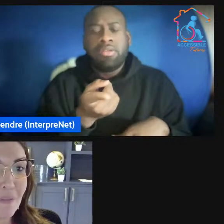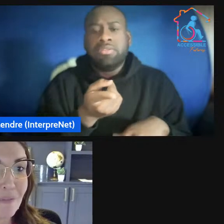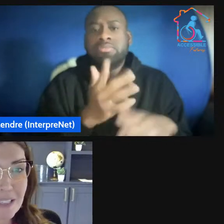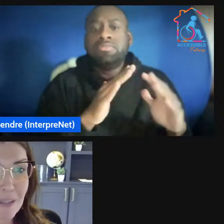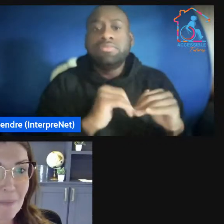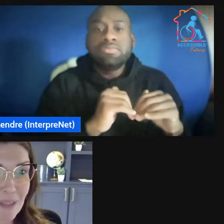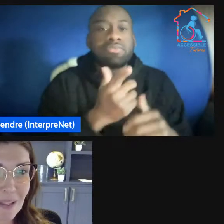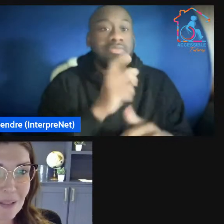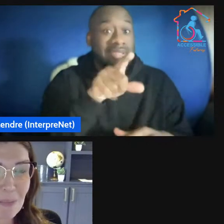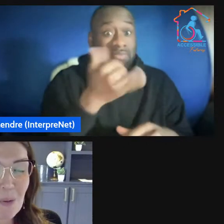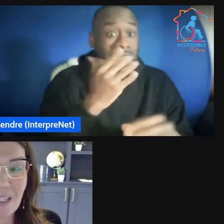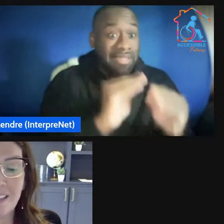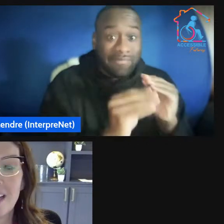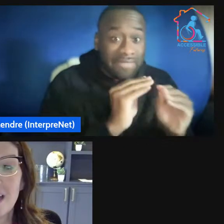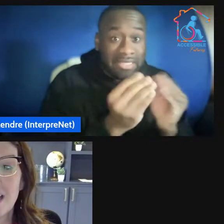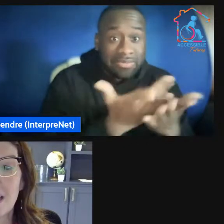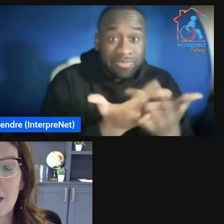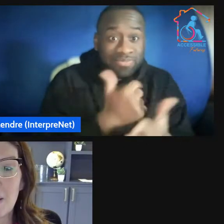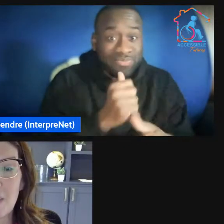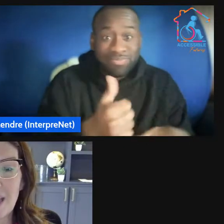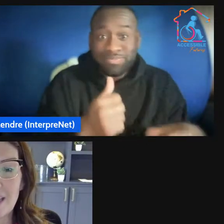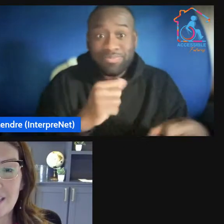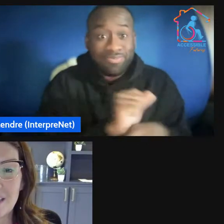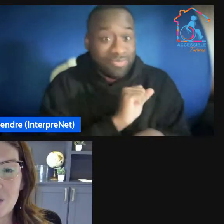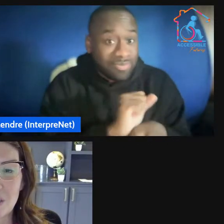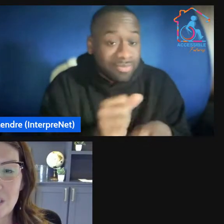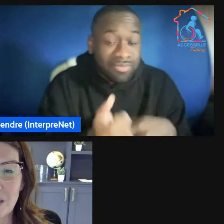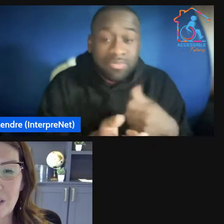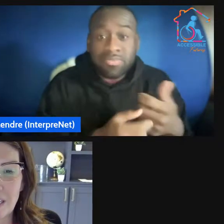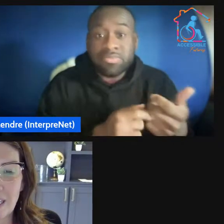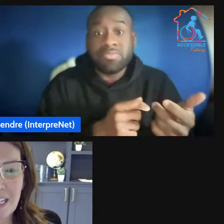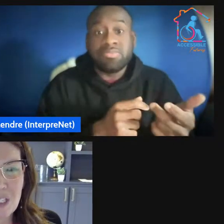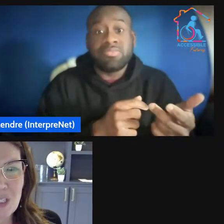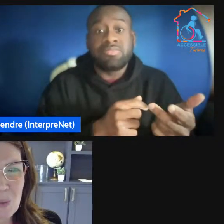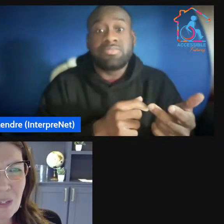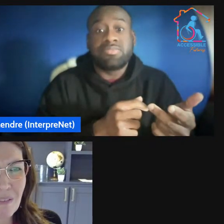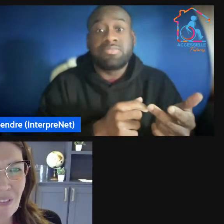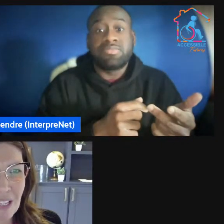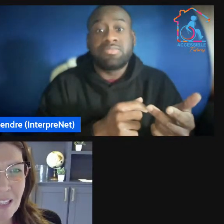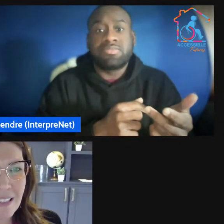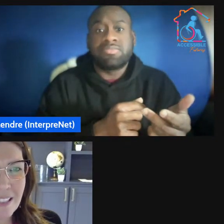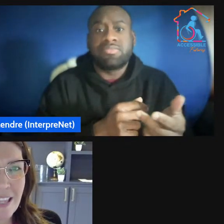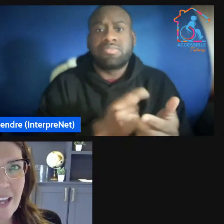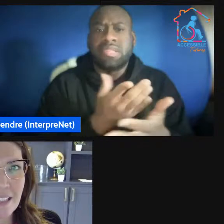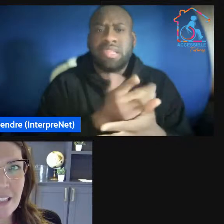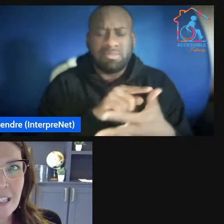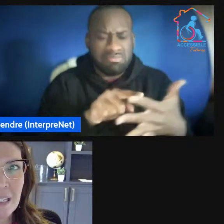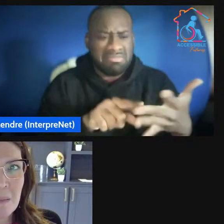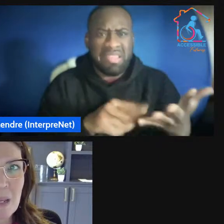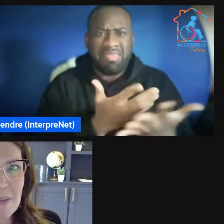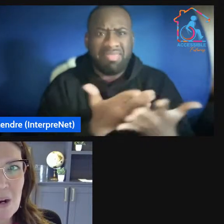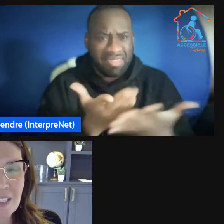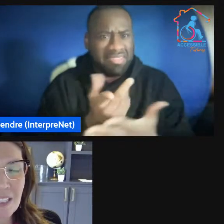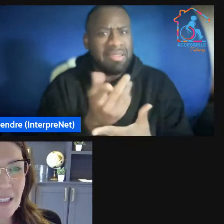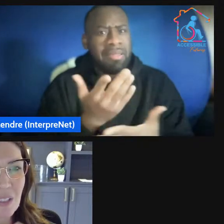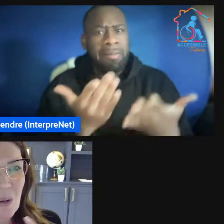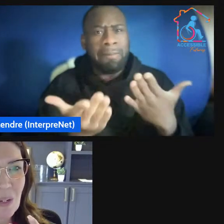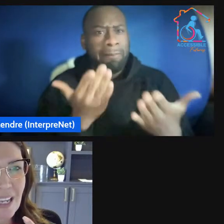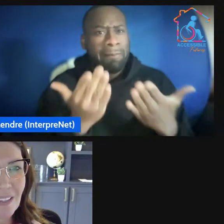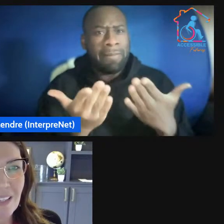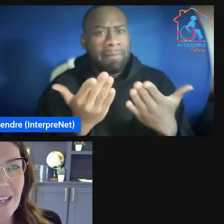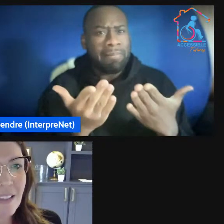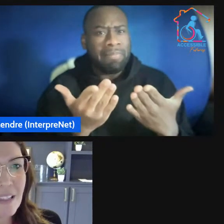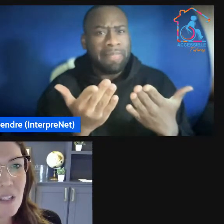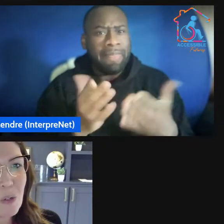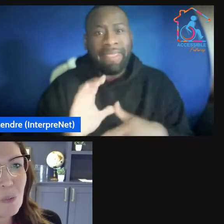you need to fix something that's broken, and just the intuitive things that maybe architects don't